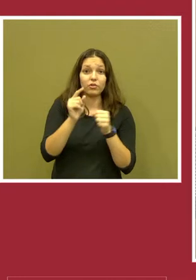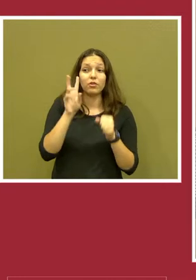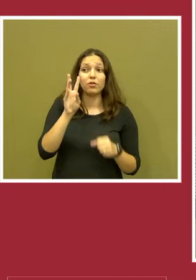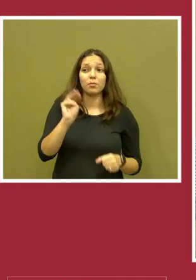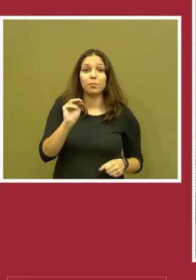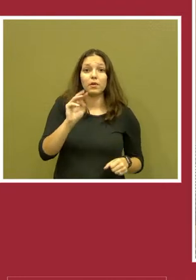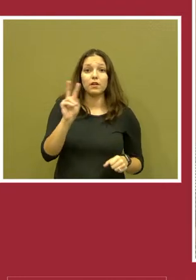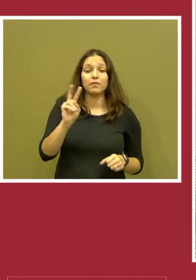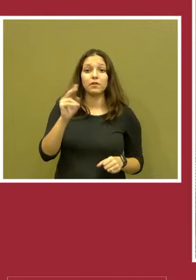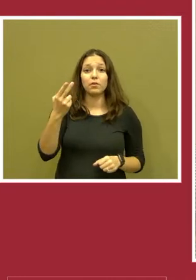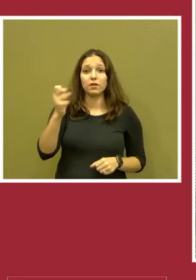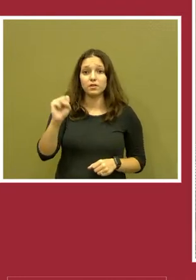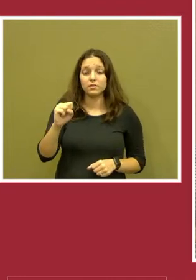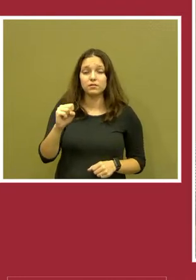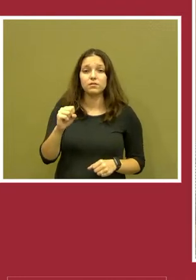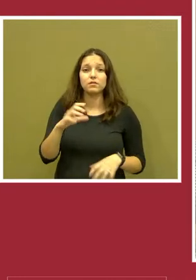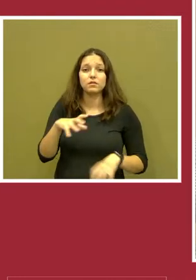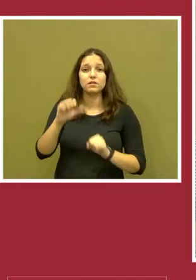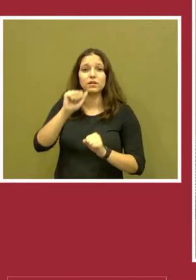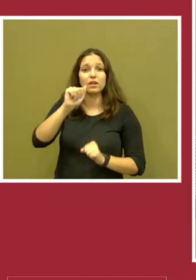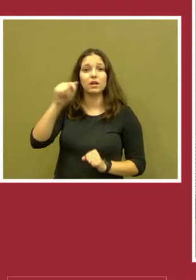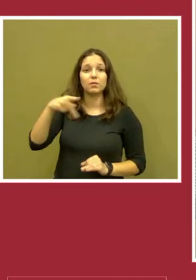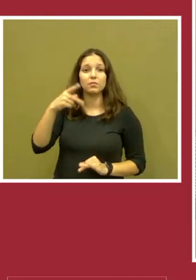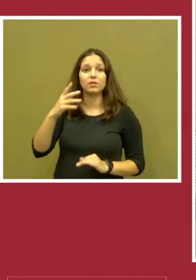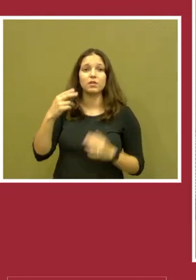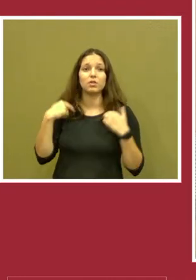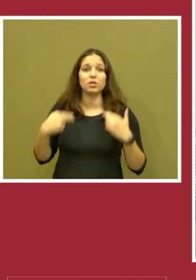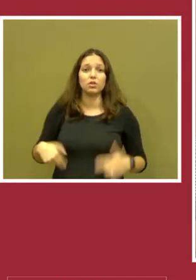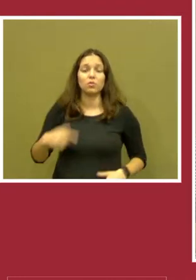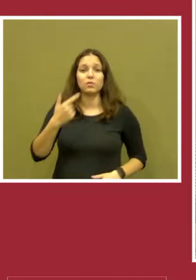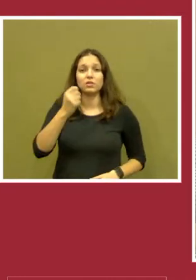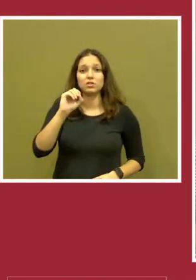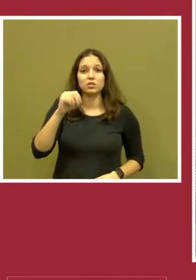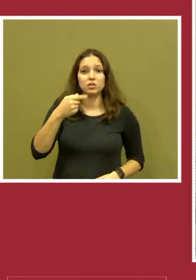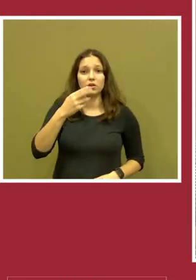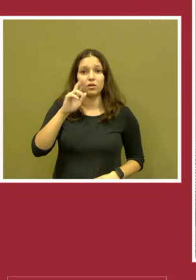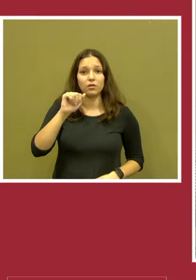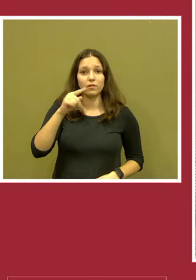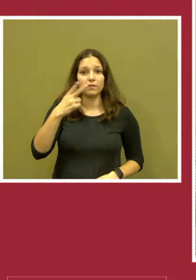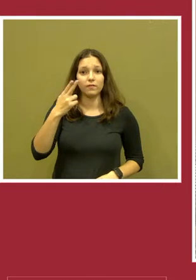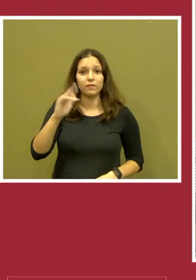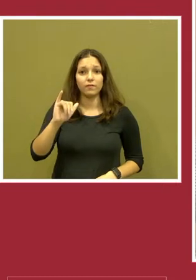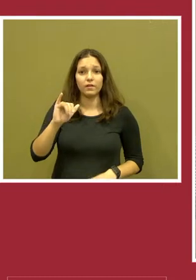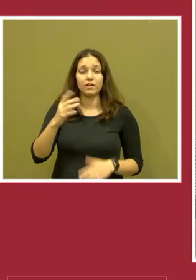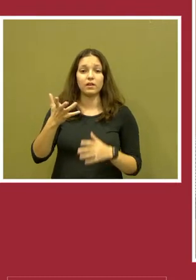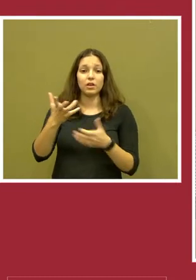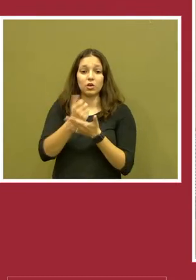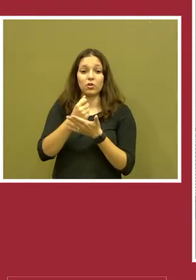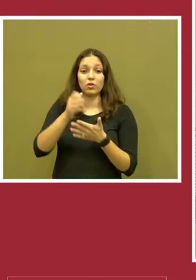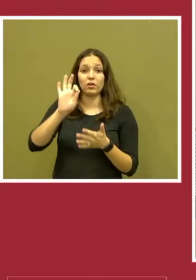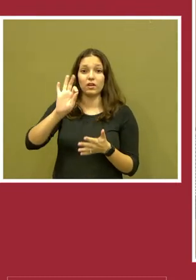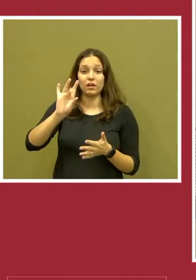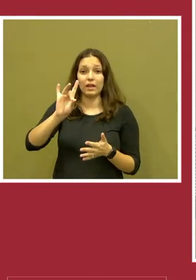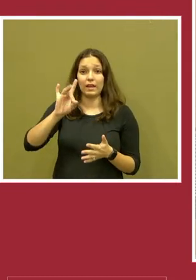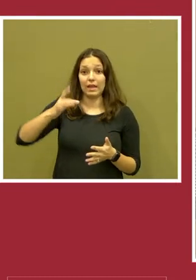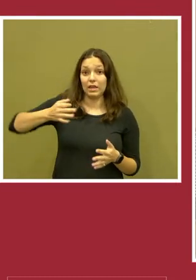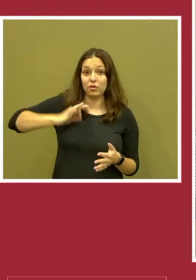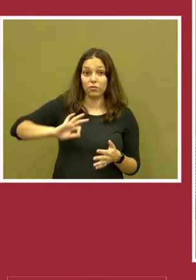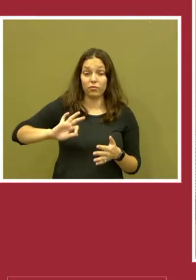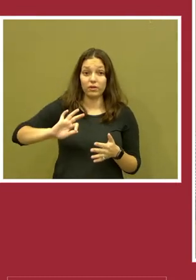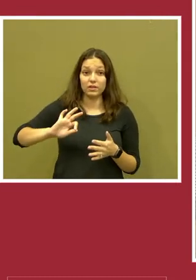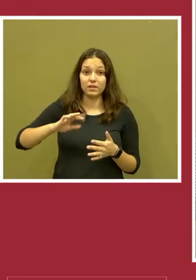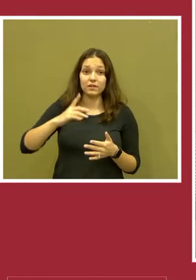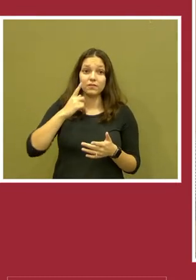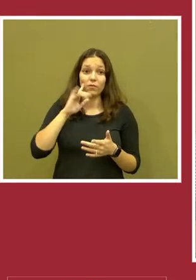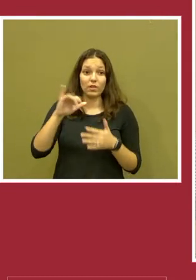take AP Human Geography, and then they get 8 credits of college credit through COCC by the end of that school year. So